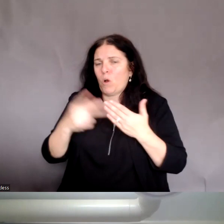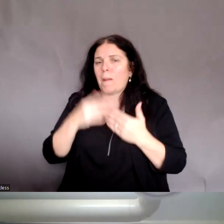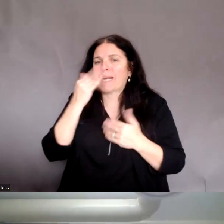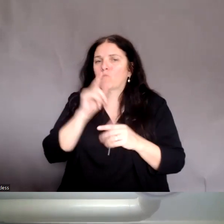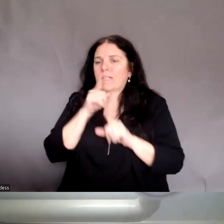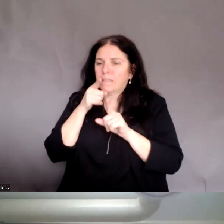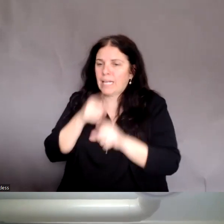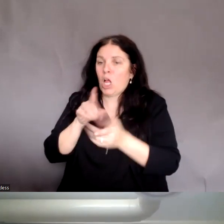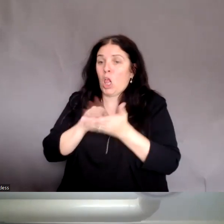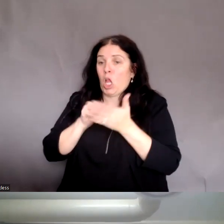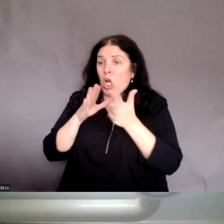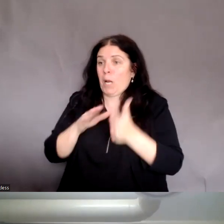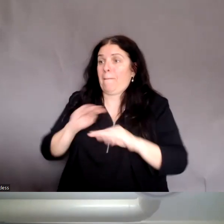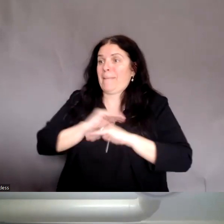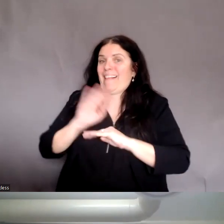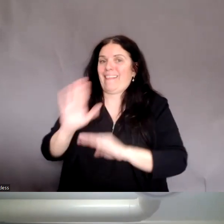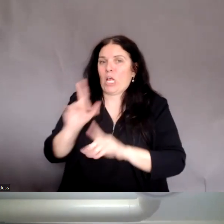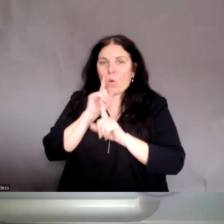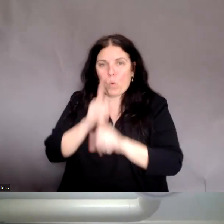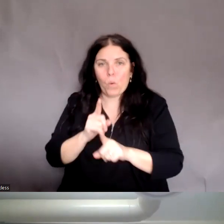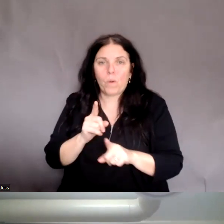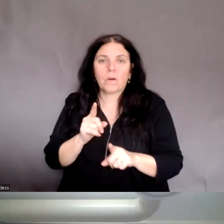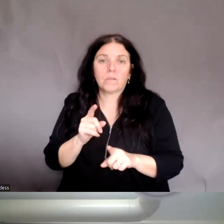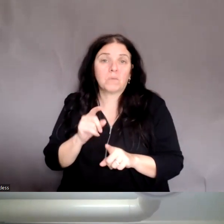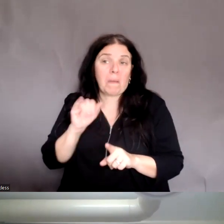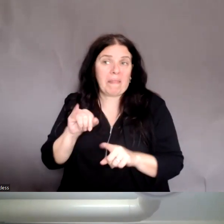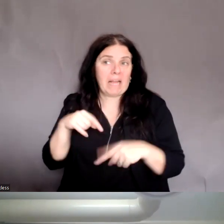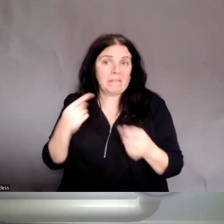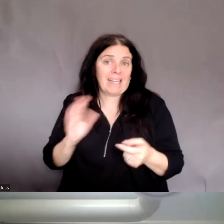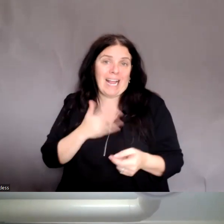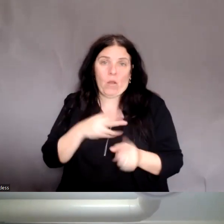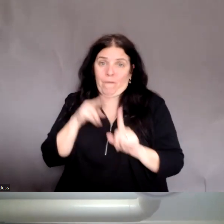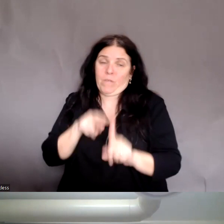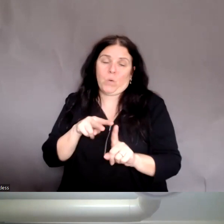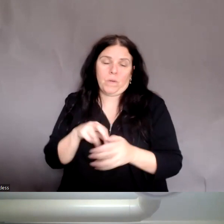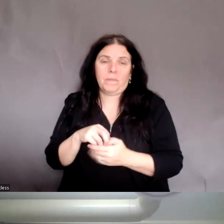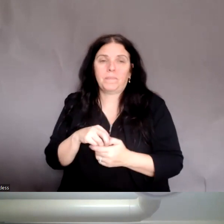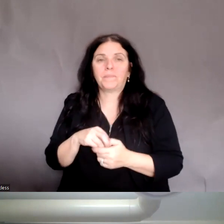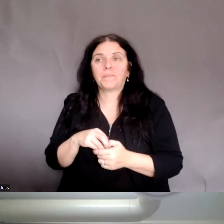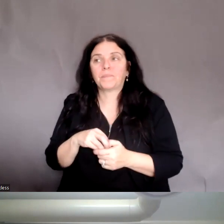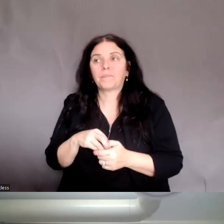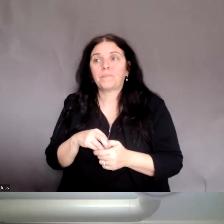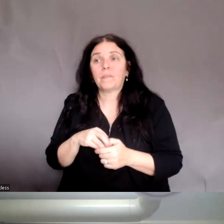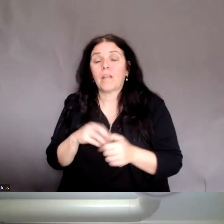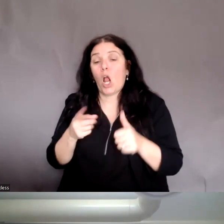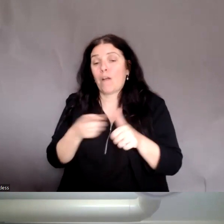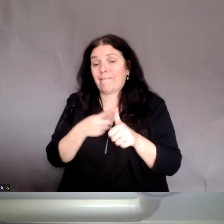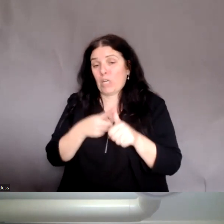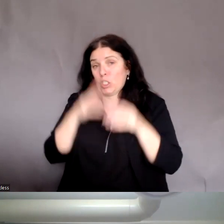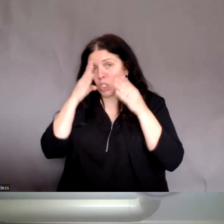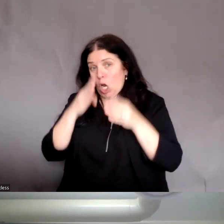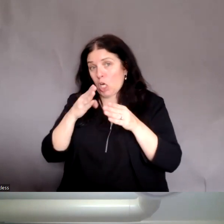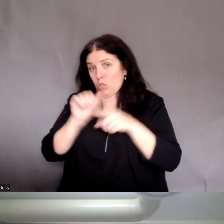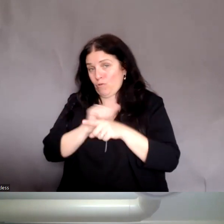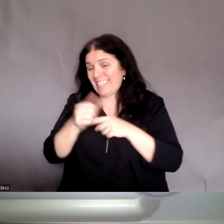learner. Did they meet their goal in the end? And that has always been our standpoint. our very first targeted training. We're still running